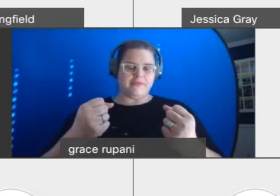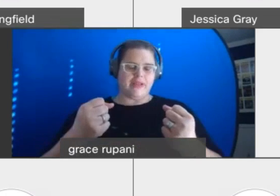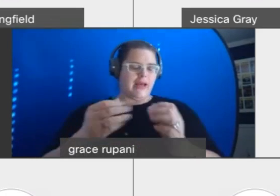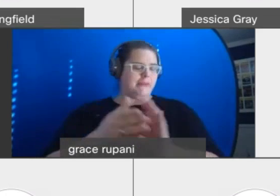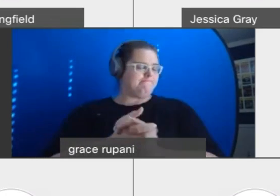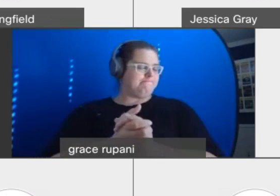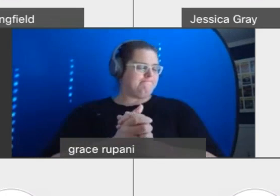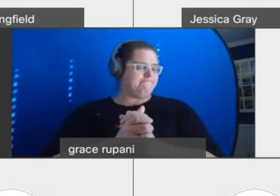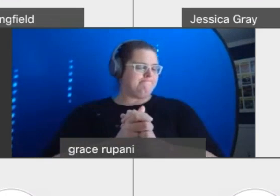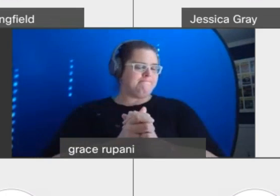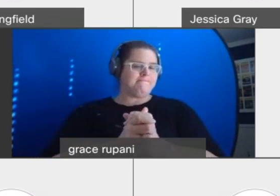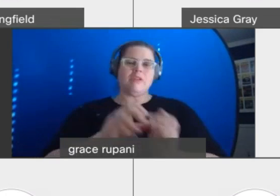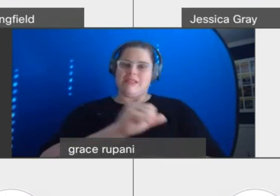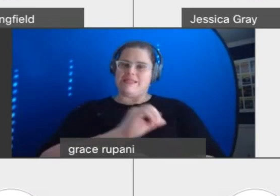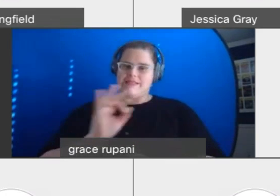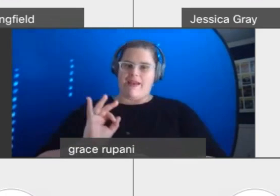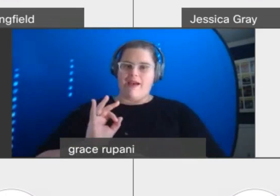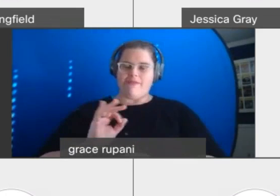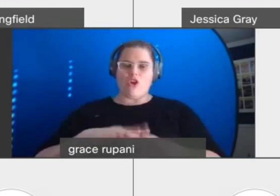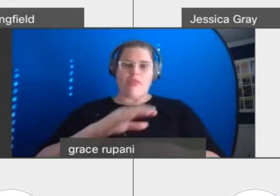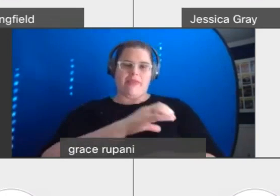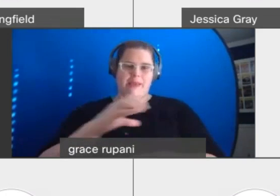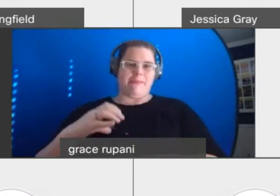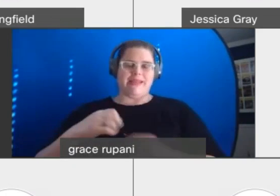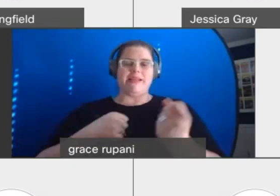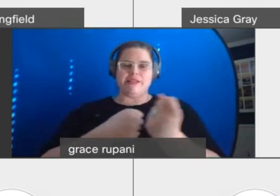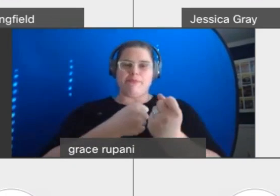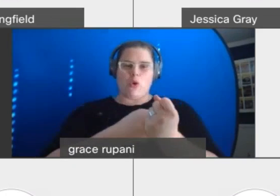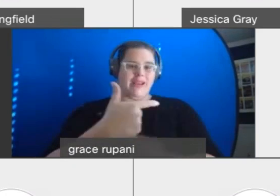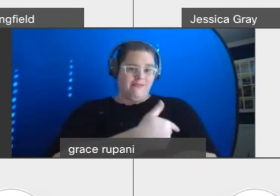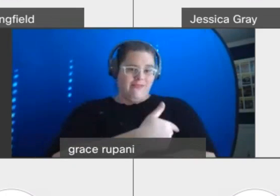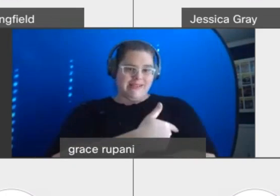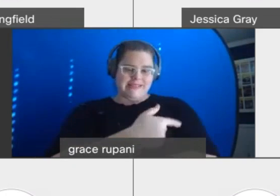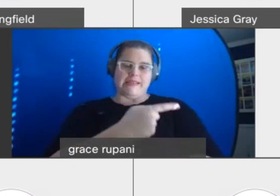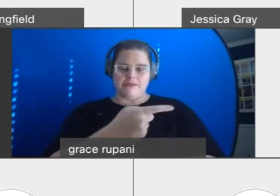staff who are on the committee supporting this vaccine effort.